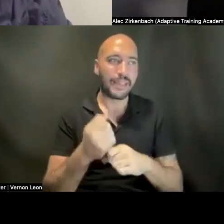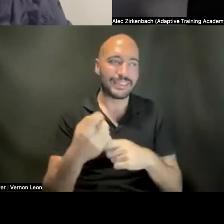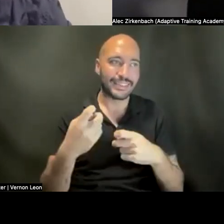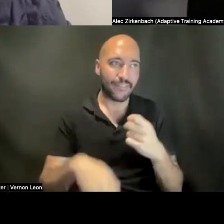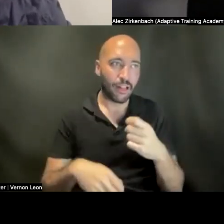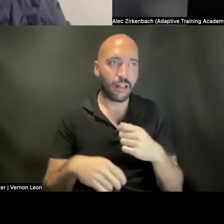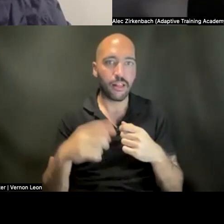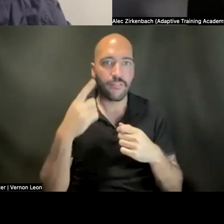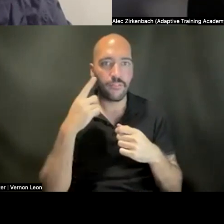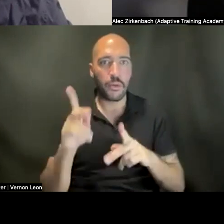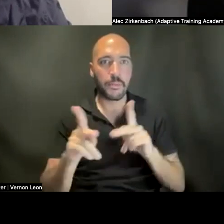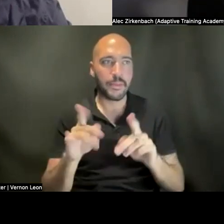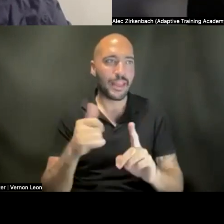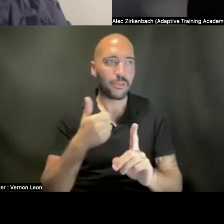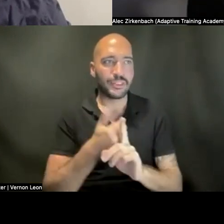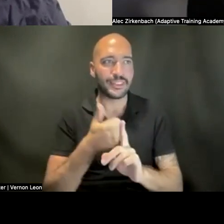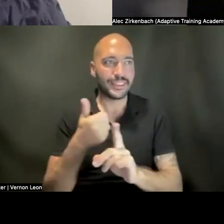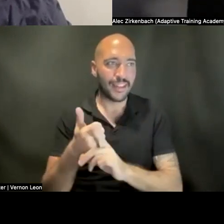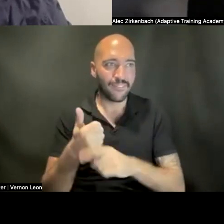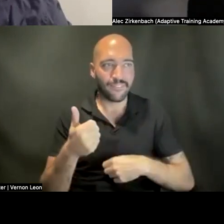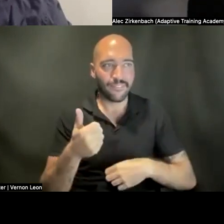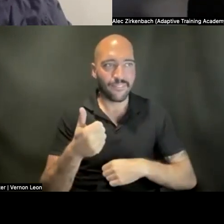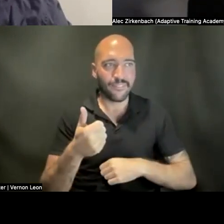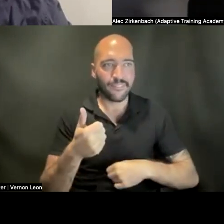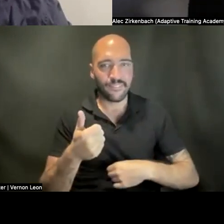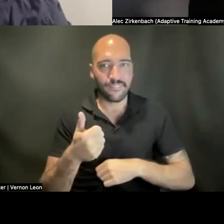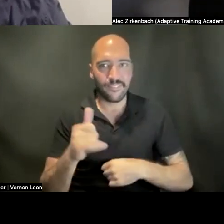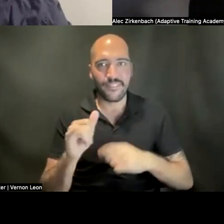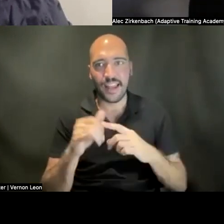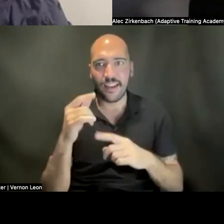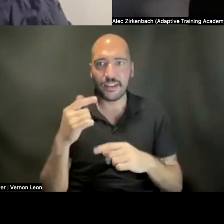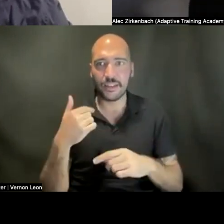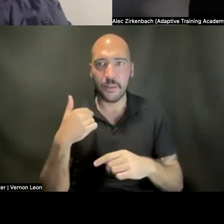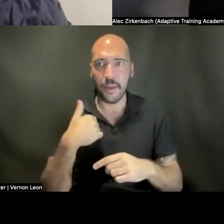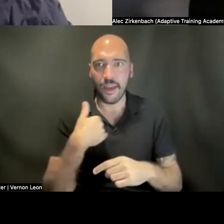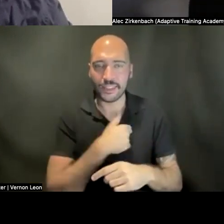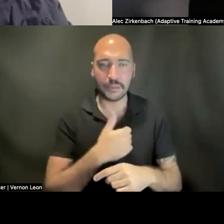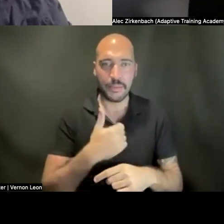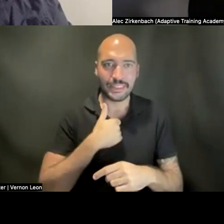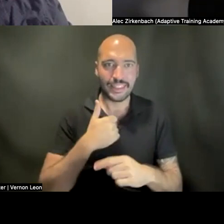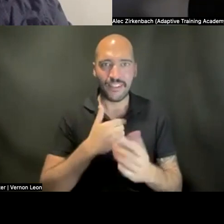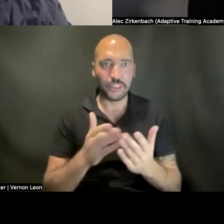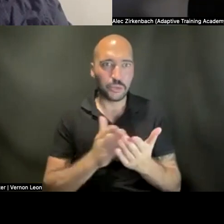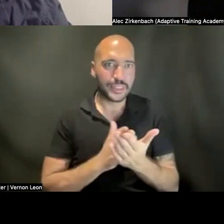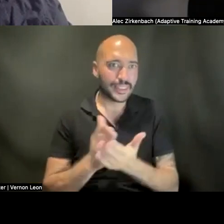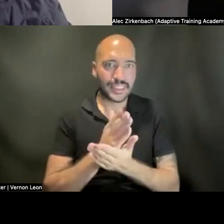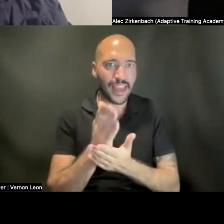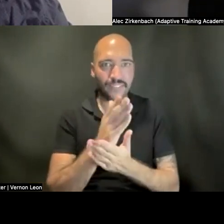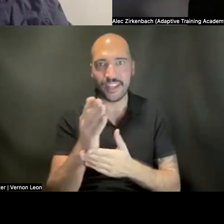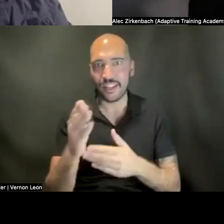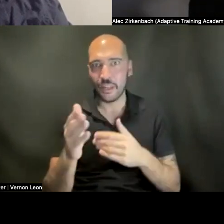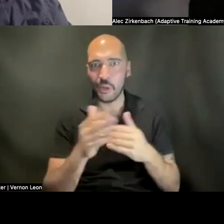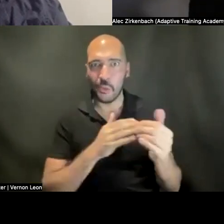for people like yourself, Kyle, or for us, like myself, navigating whether or